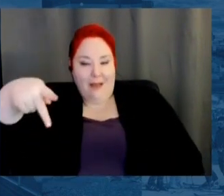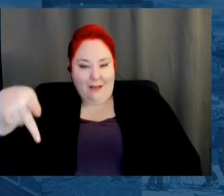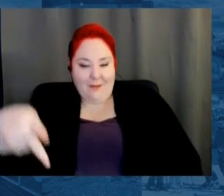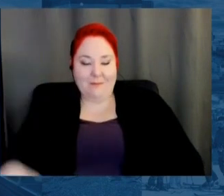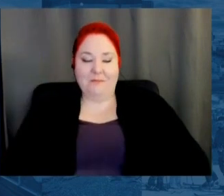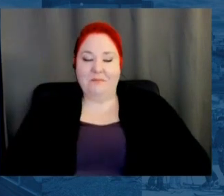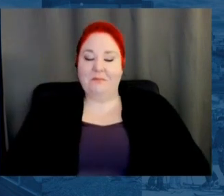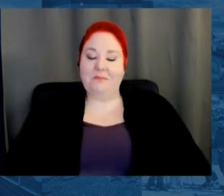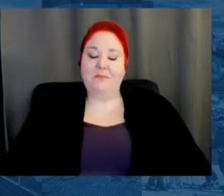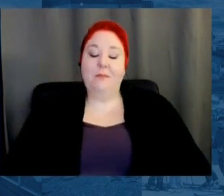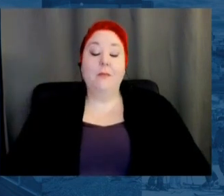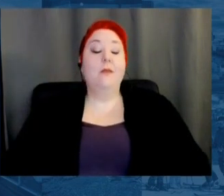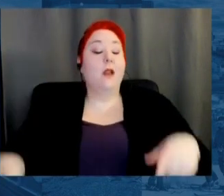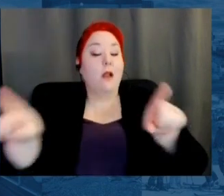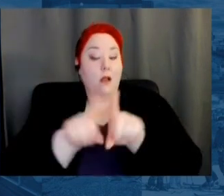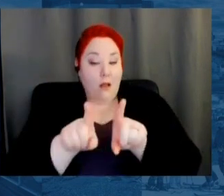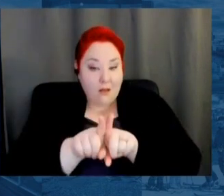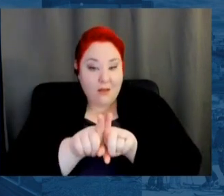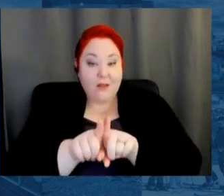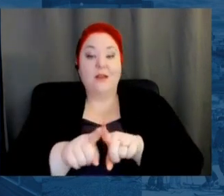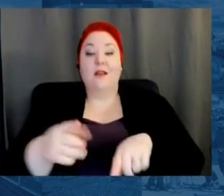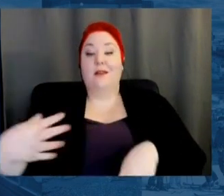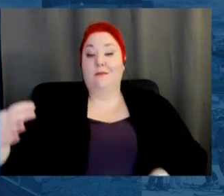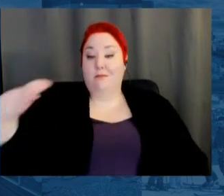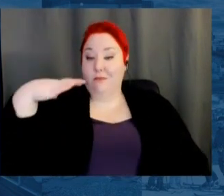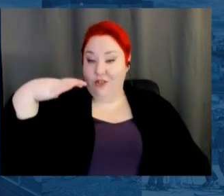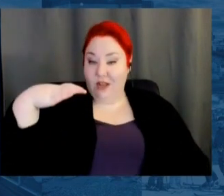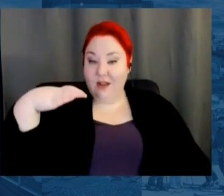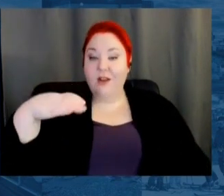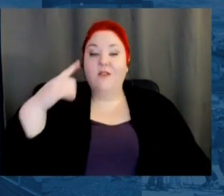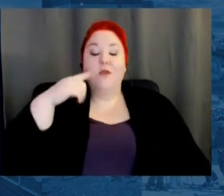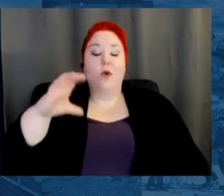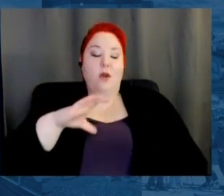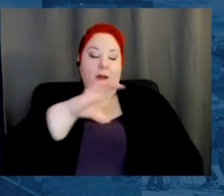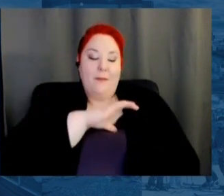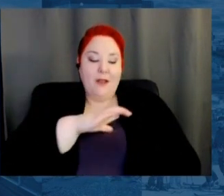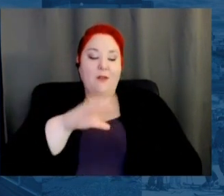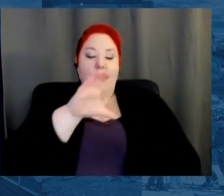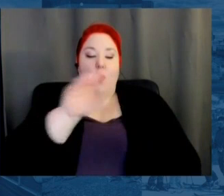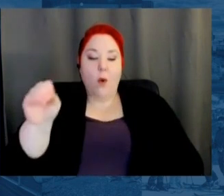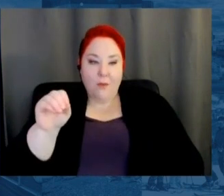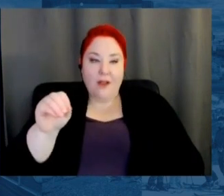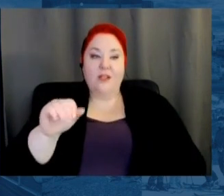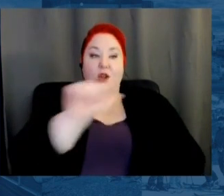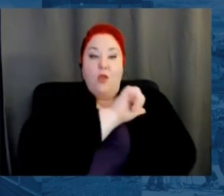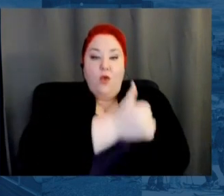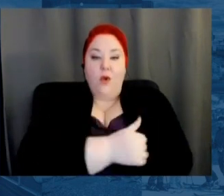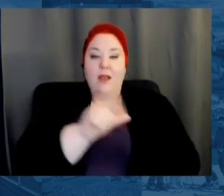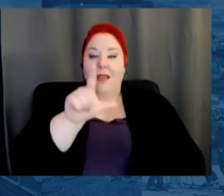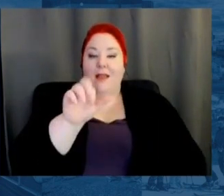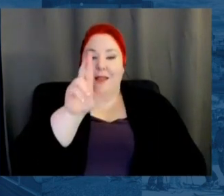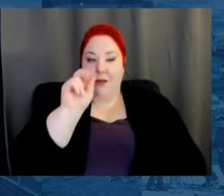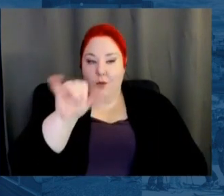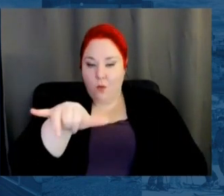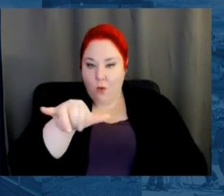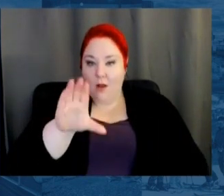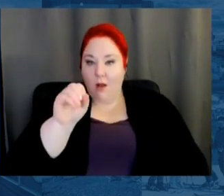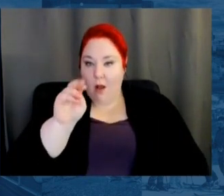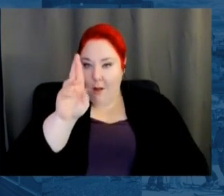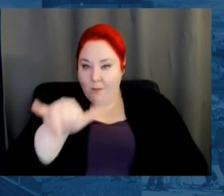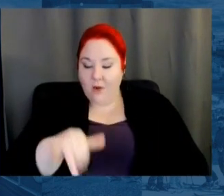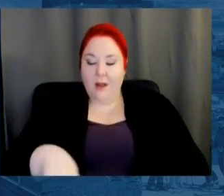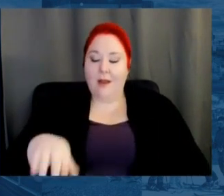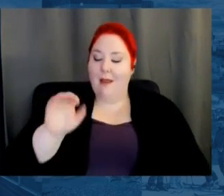Also, we have the Chair of the Committee on Corporations and Authorities Commissions, Leroy Comrie, and Simon Alex Boris,